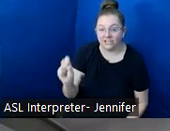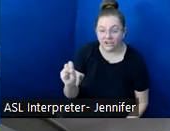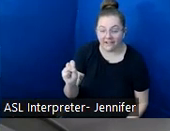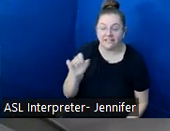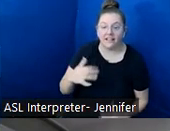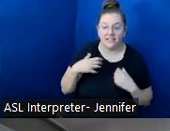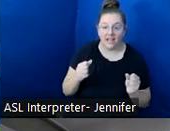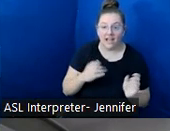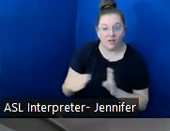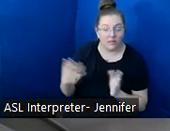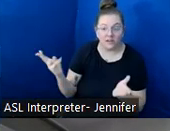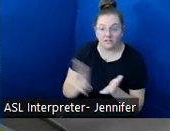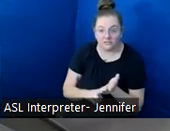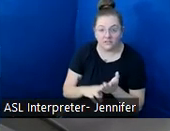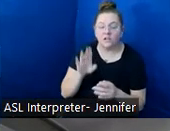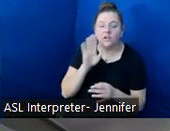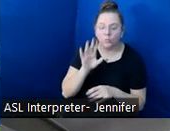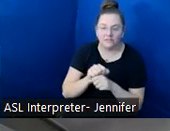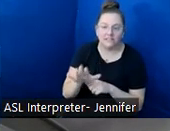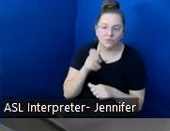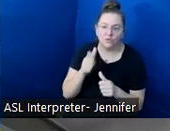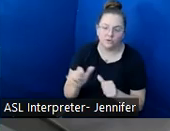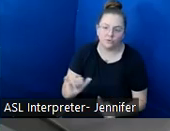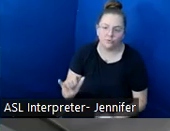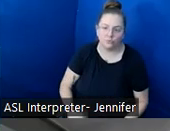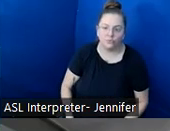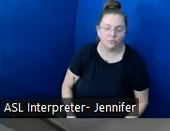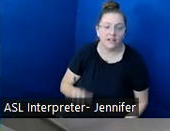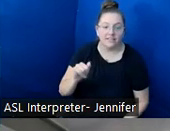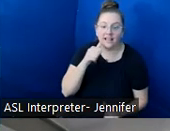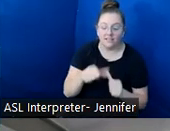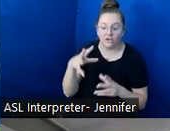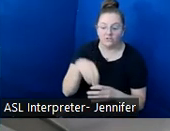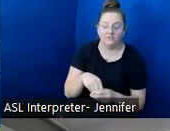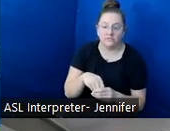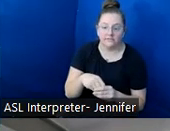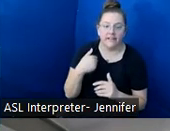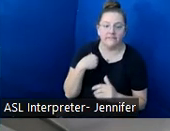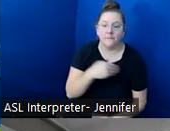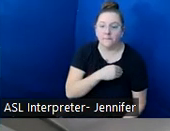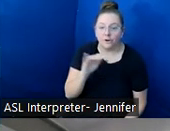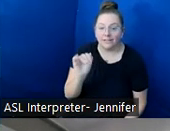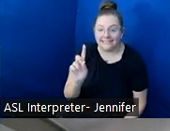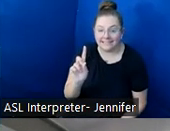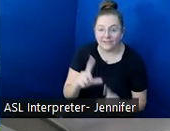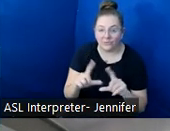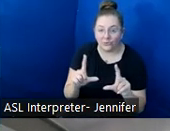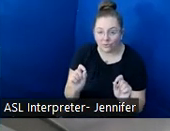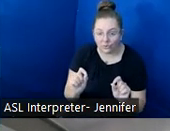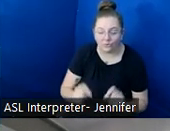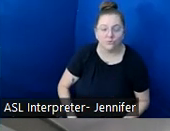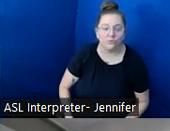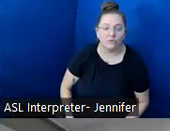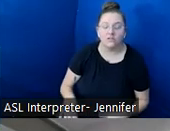in will also send you a letter. And the letter will contain a member ID card, information on how